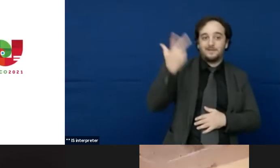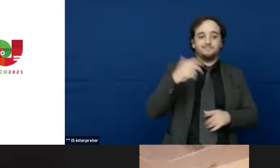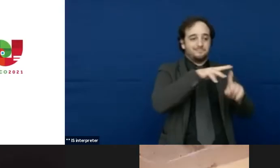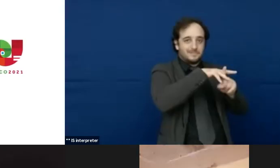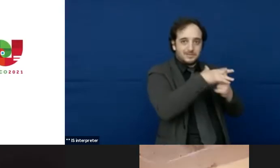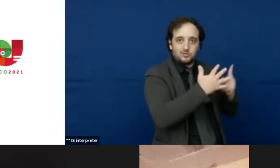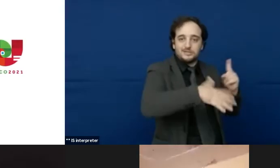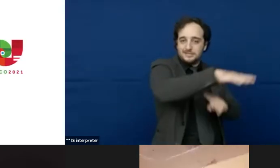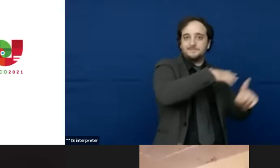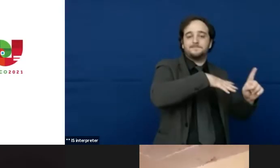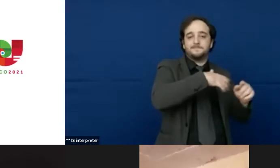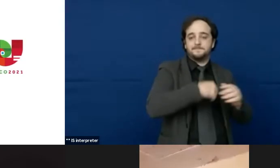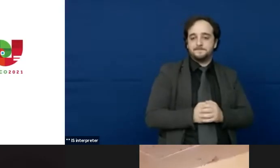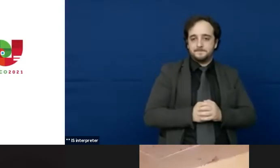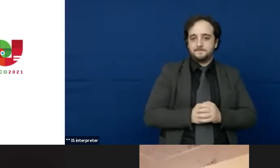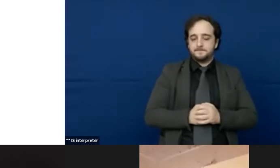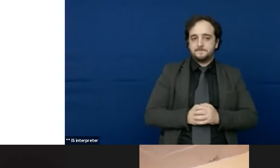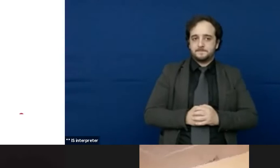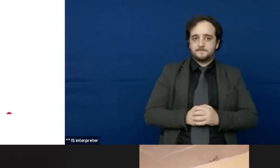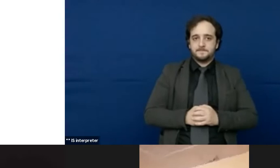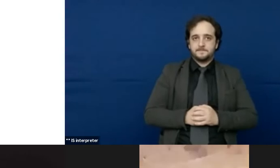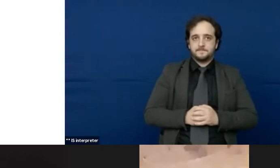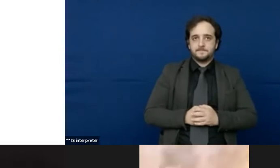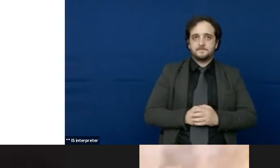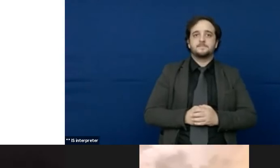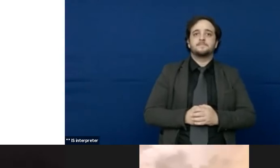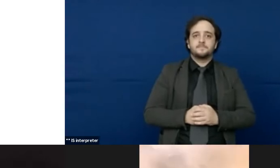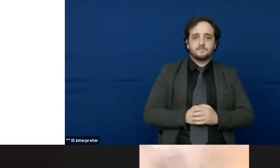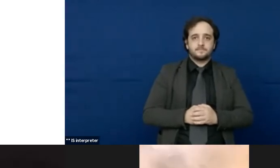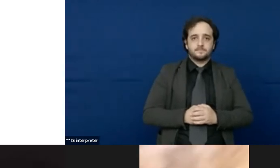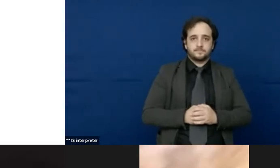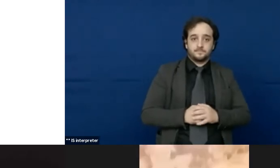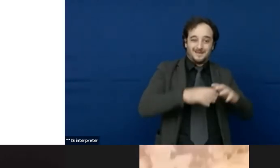and implemented by grassroots women. Thank you.